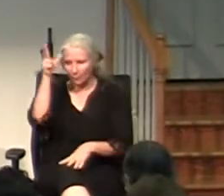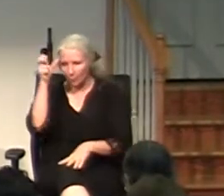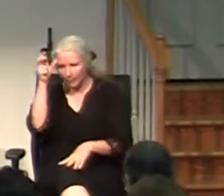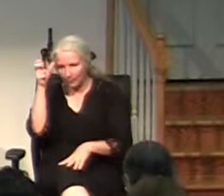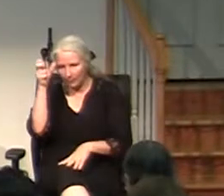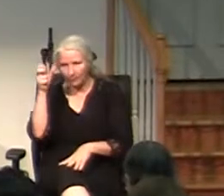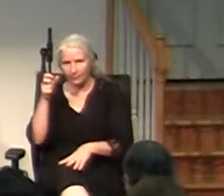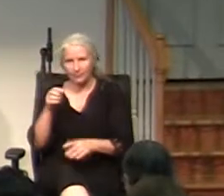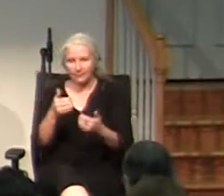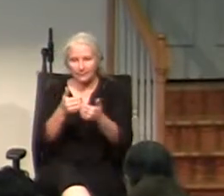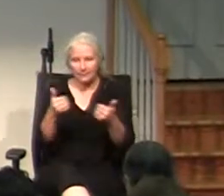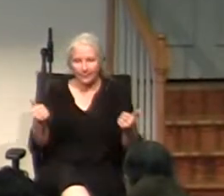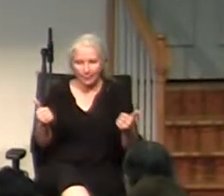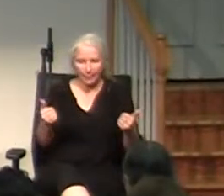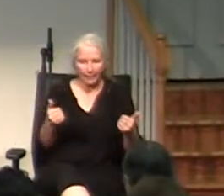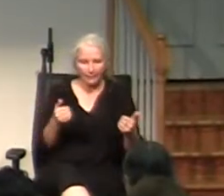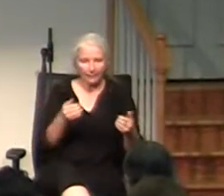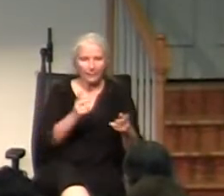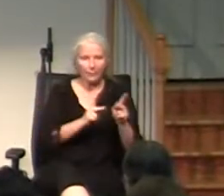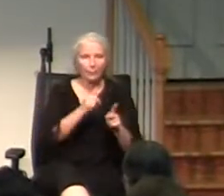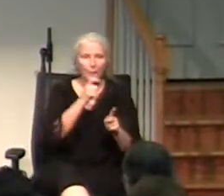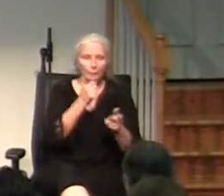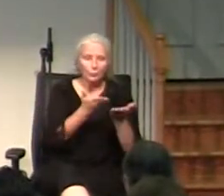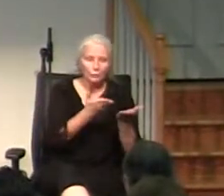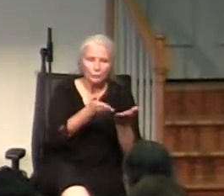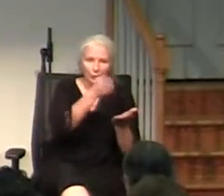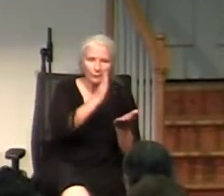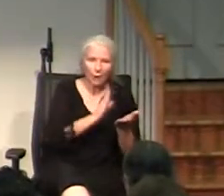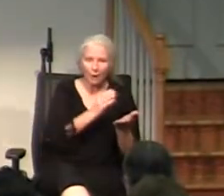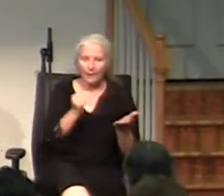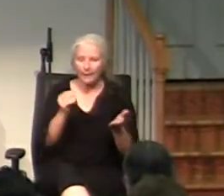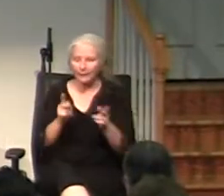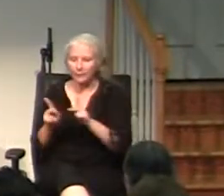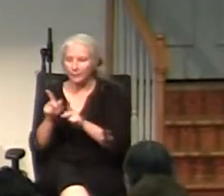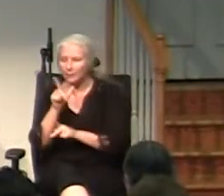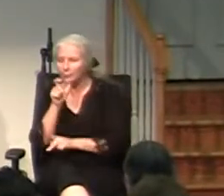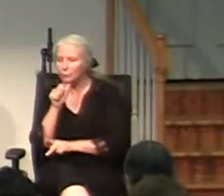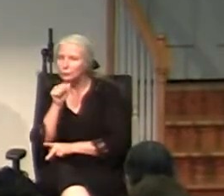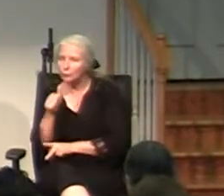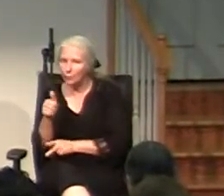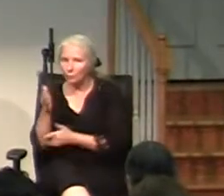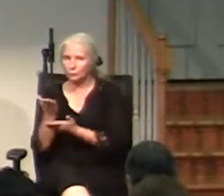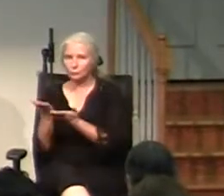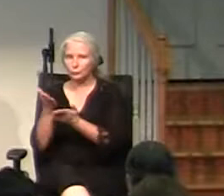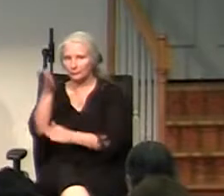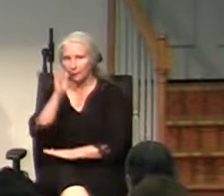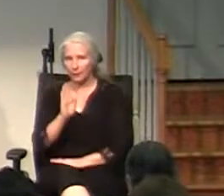him. This is part of the judgment. Before this thing is over with,